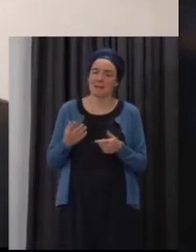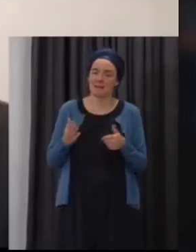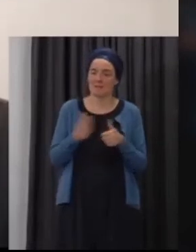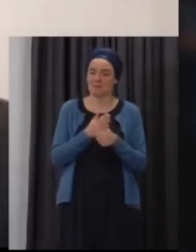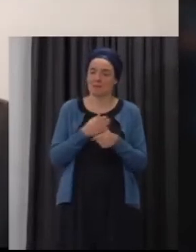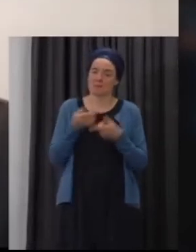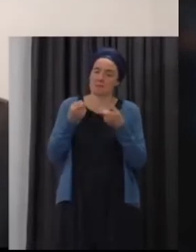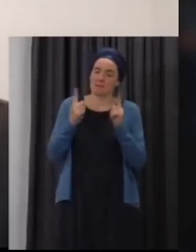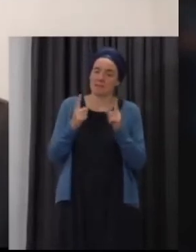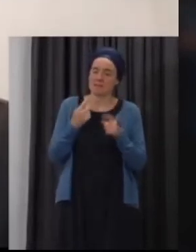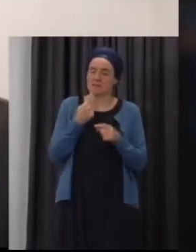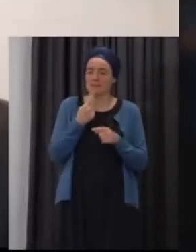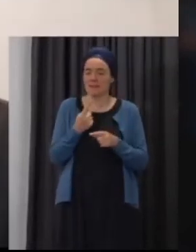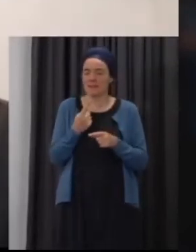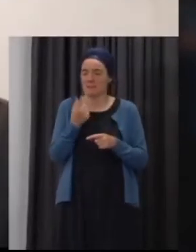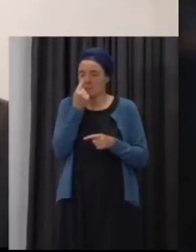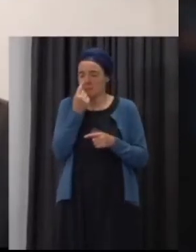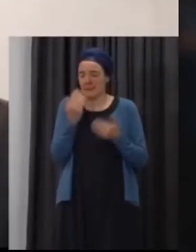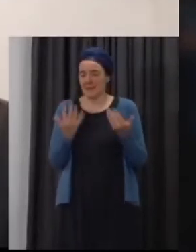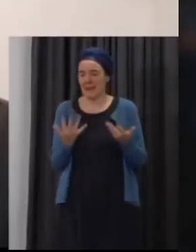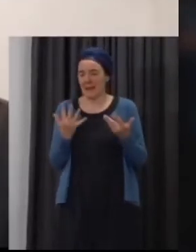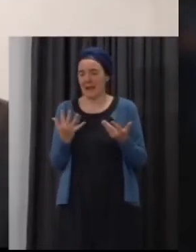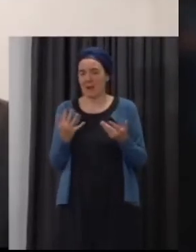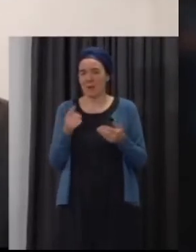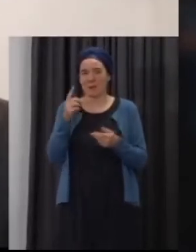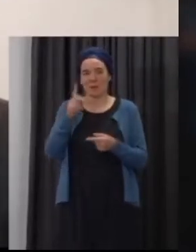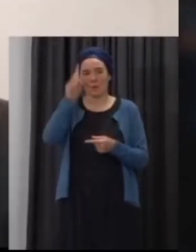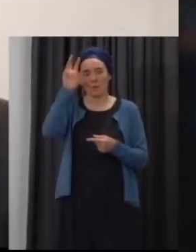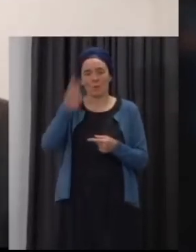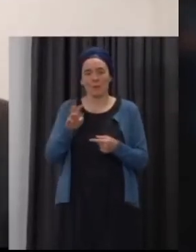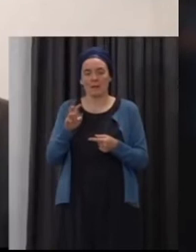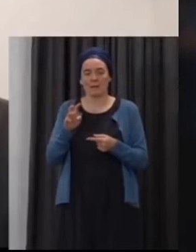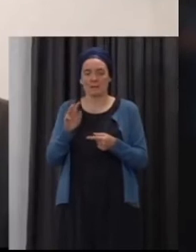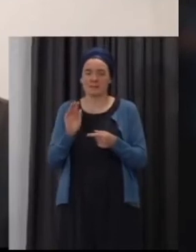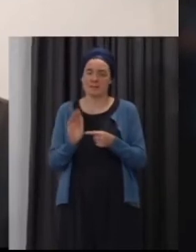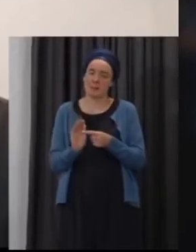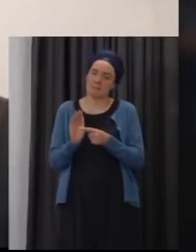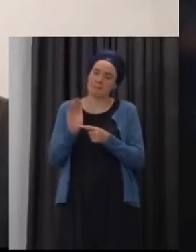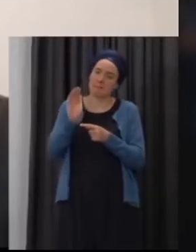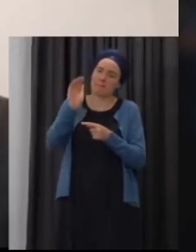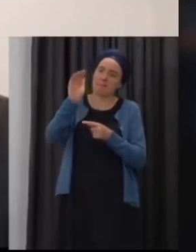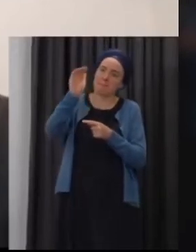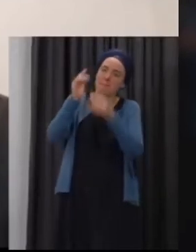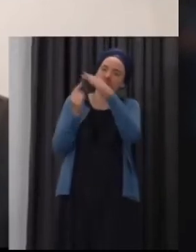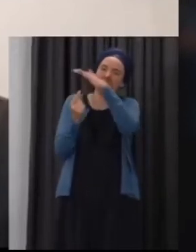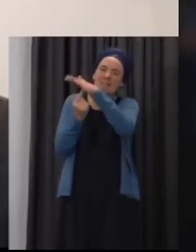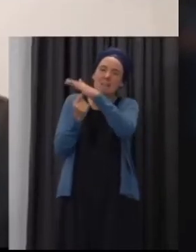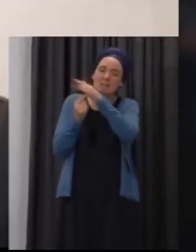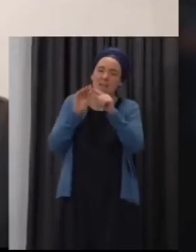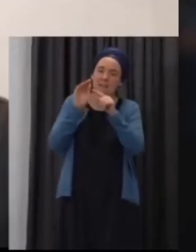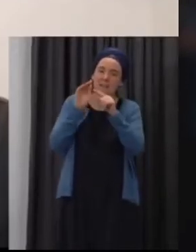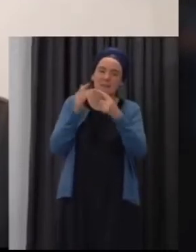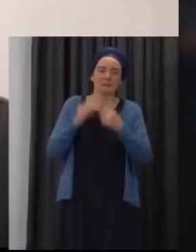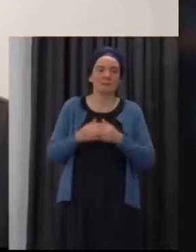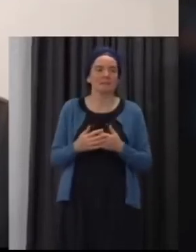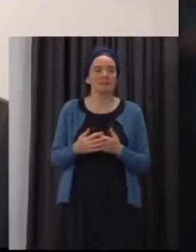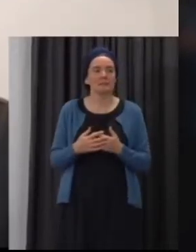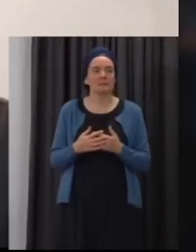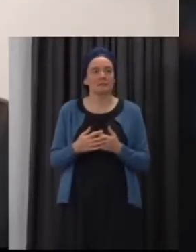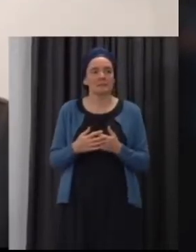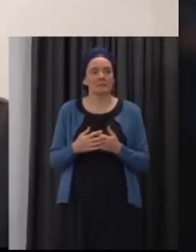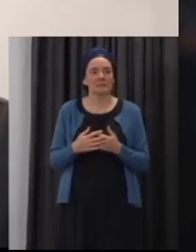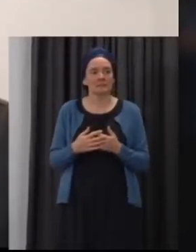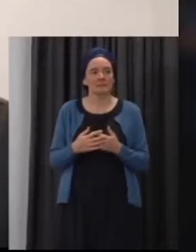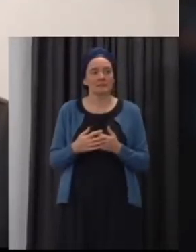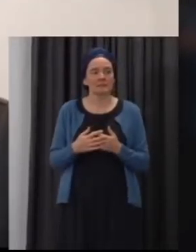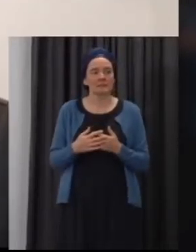south. Mm. Has that peak been identified due to more testing taking place in North Wales and perhaps, if you like, more man-made? Or is it a more